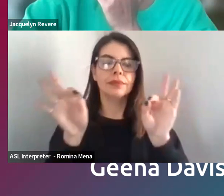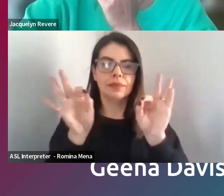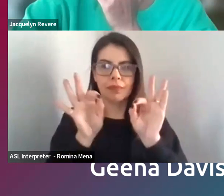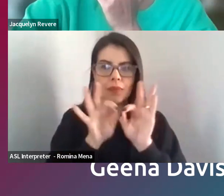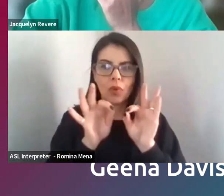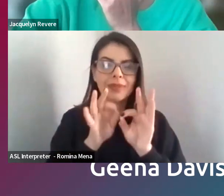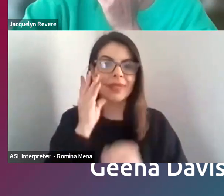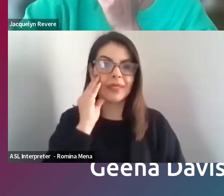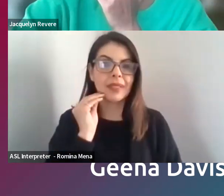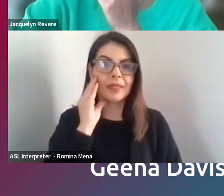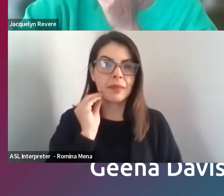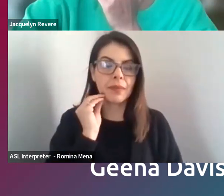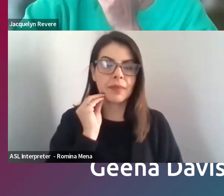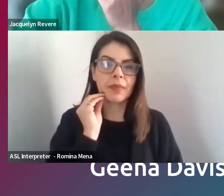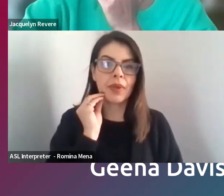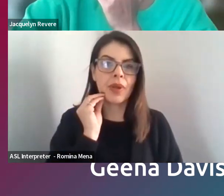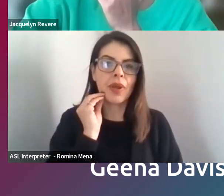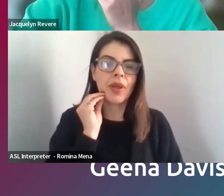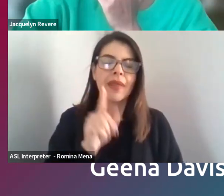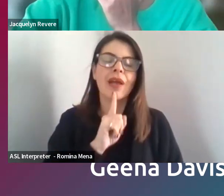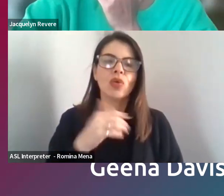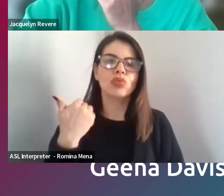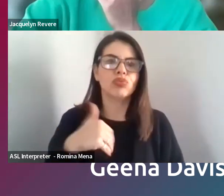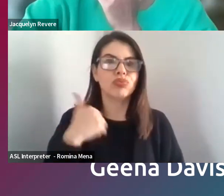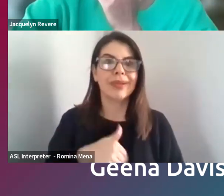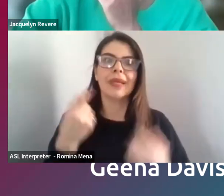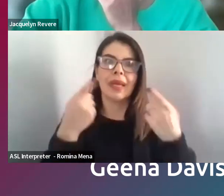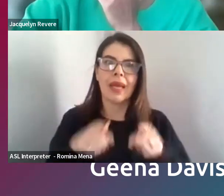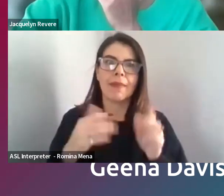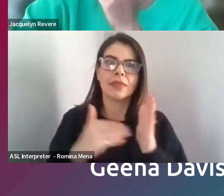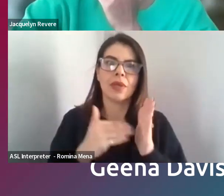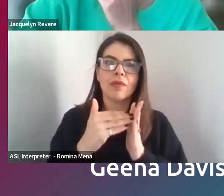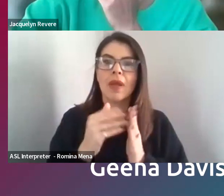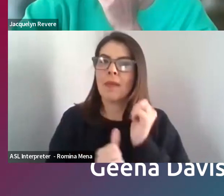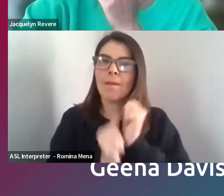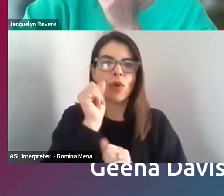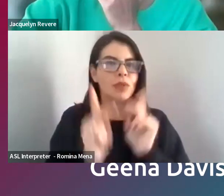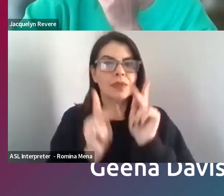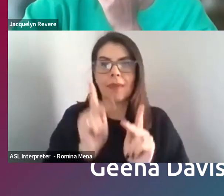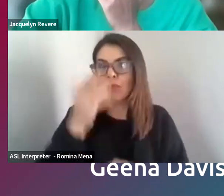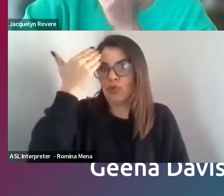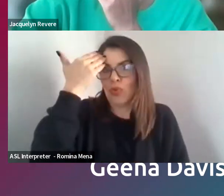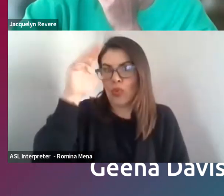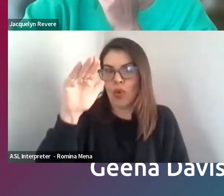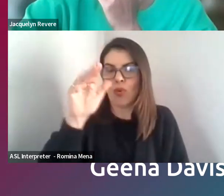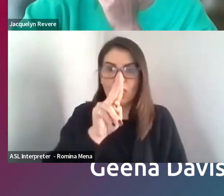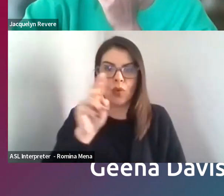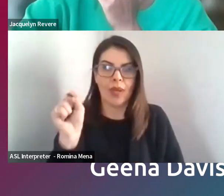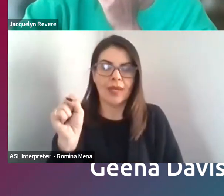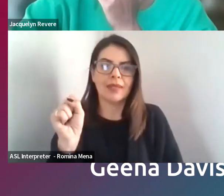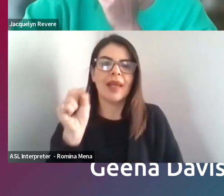significant experience that is extremely common. Most people don't actually know in the U.S.